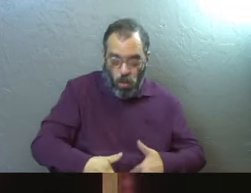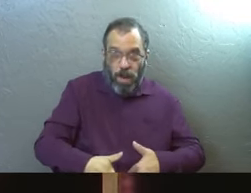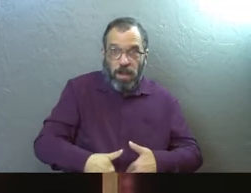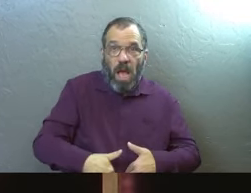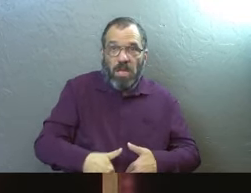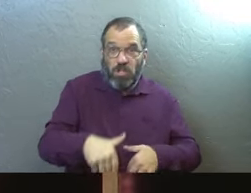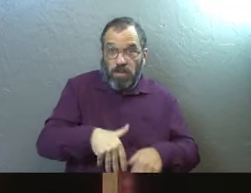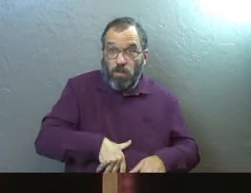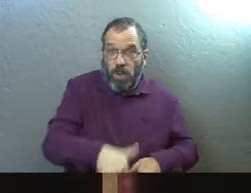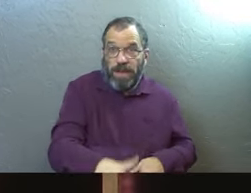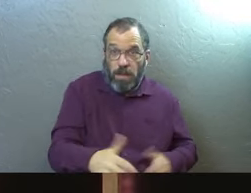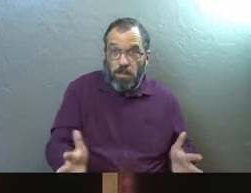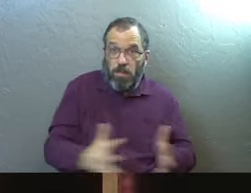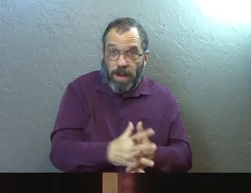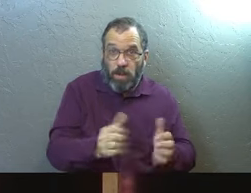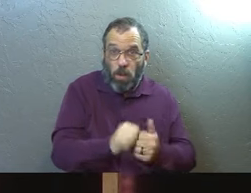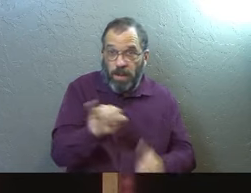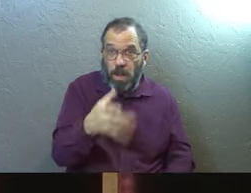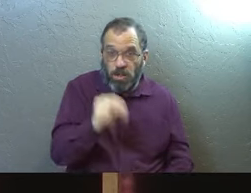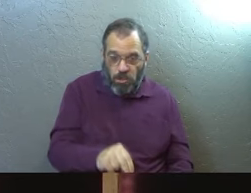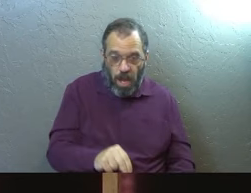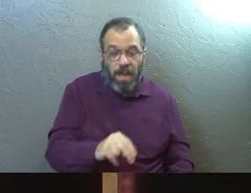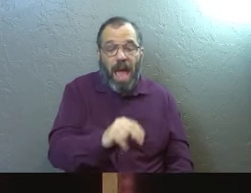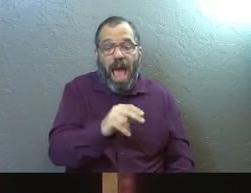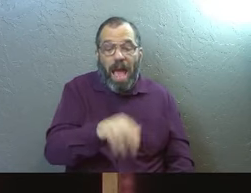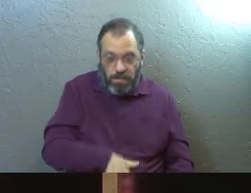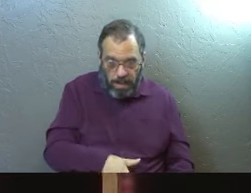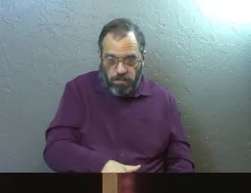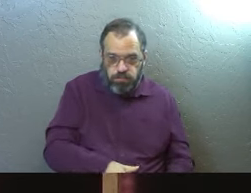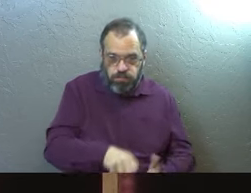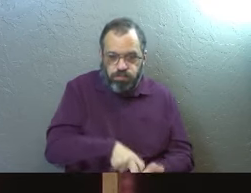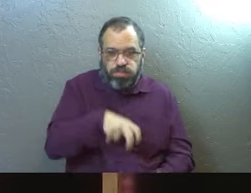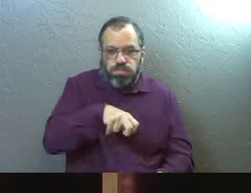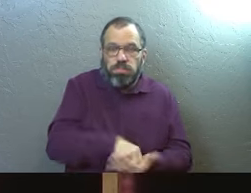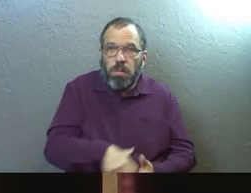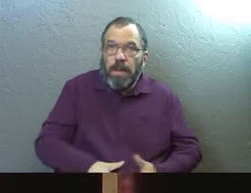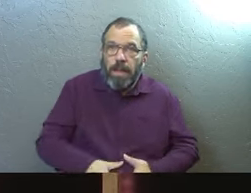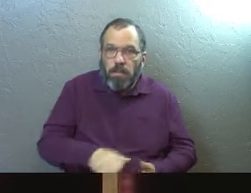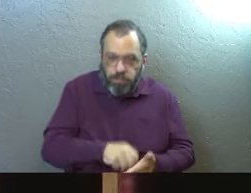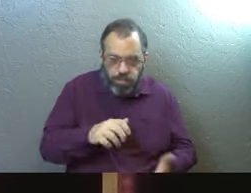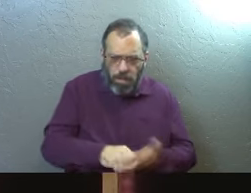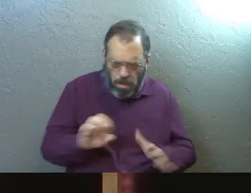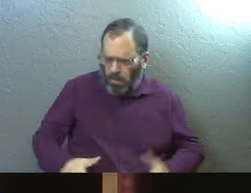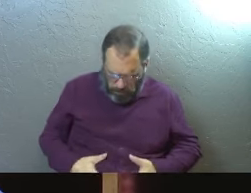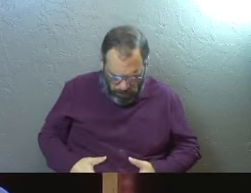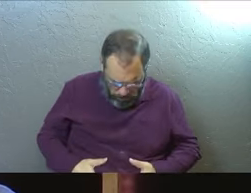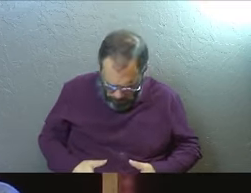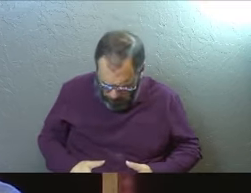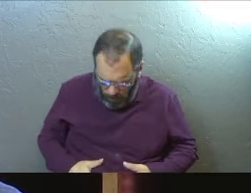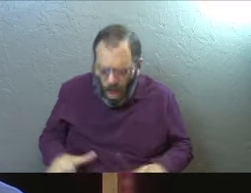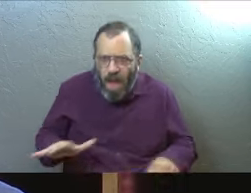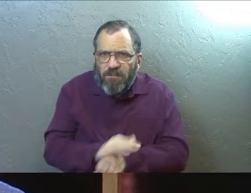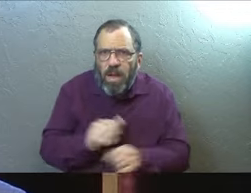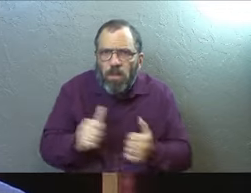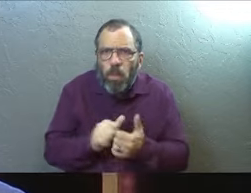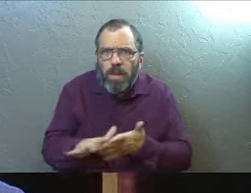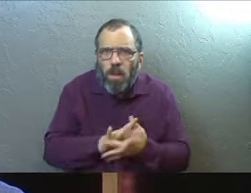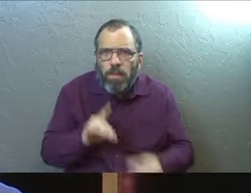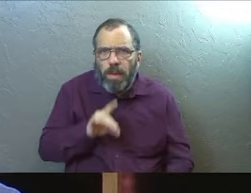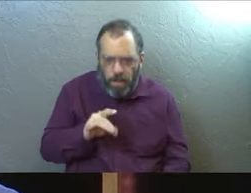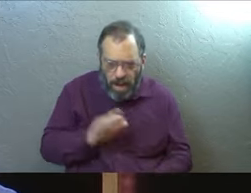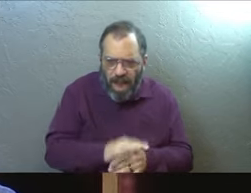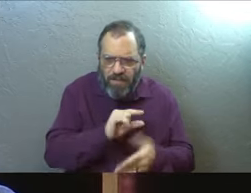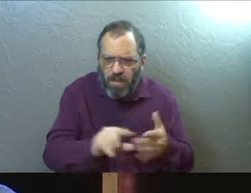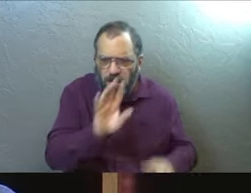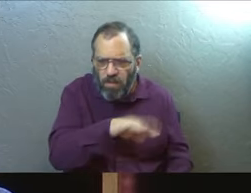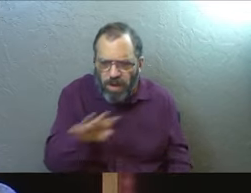because she's pregnant now with John, Elizabeth's child leapt within her womb. And Elizabeth was filled with the Holy Spirit. In